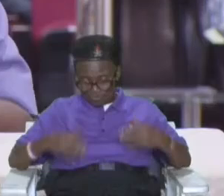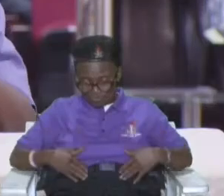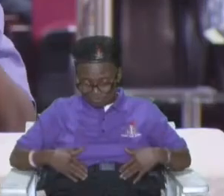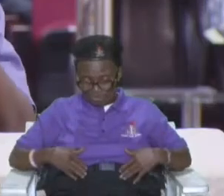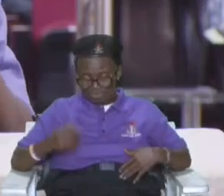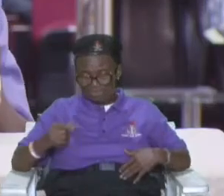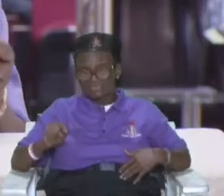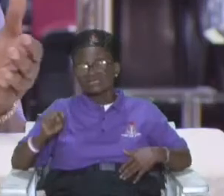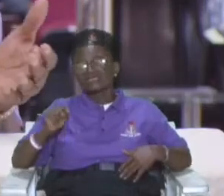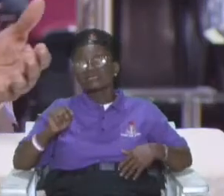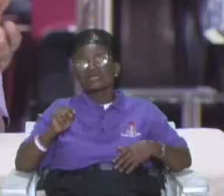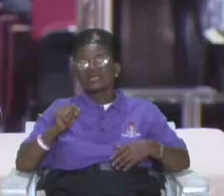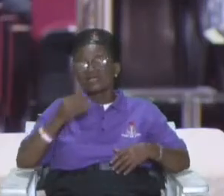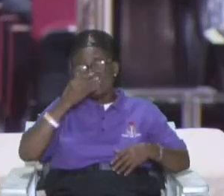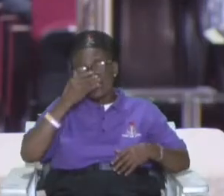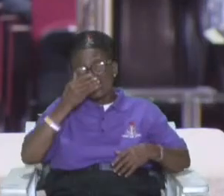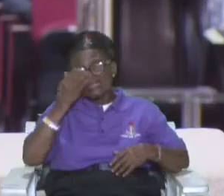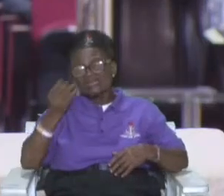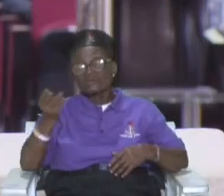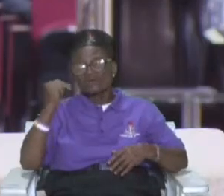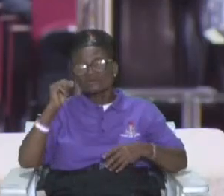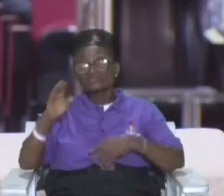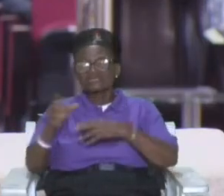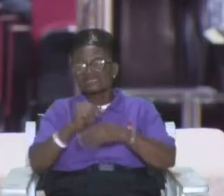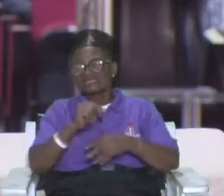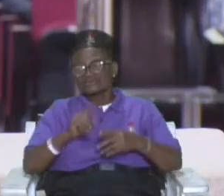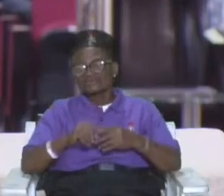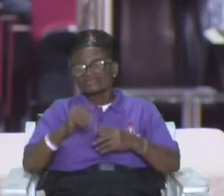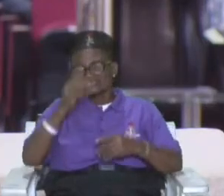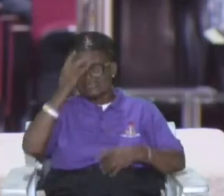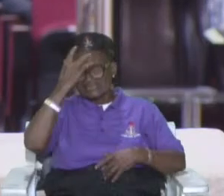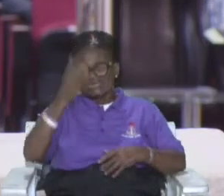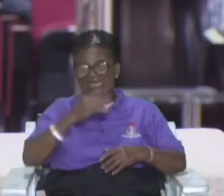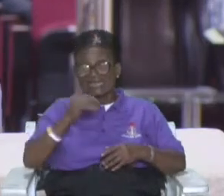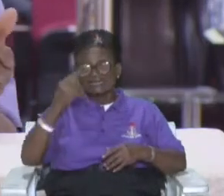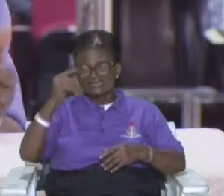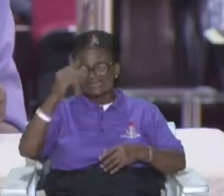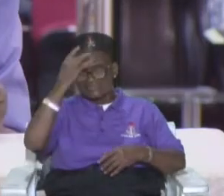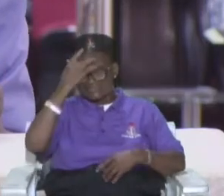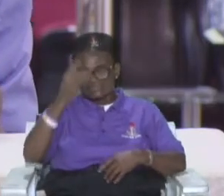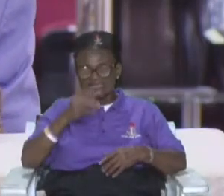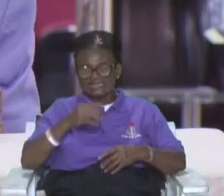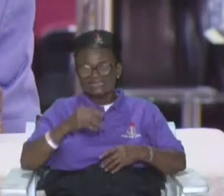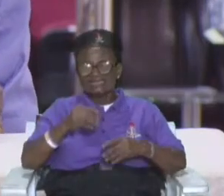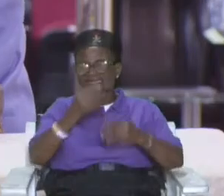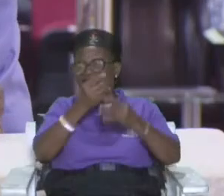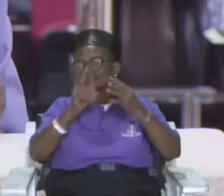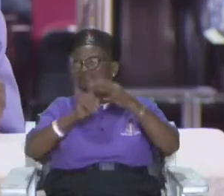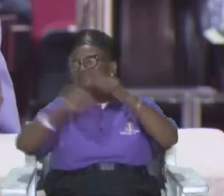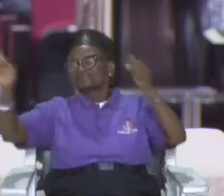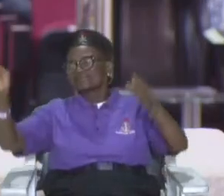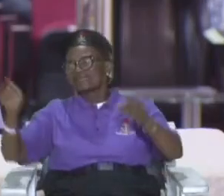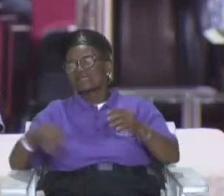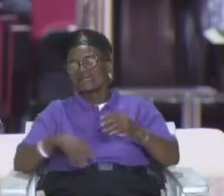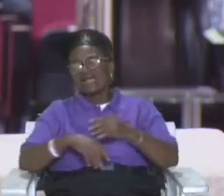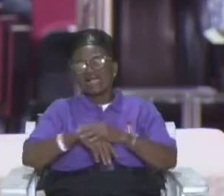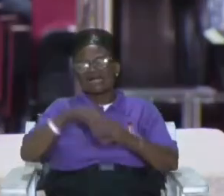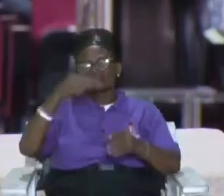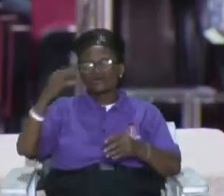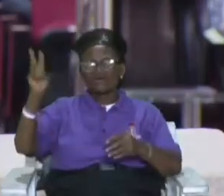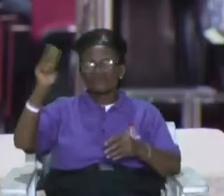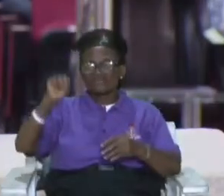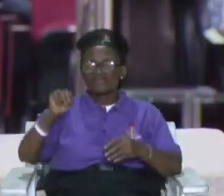And the diseases departed from them, and evil spirits went out of them.